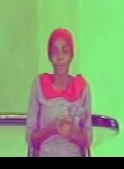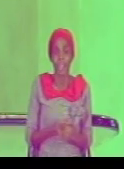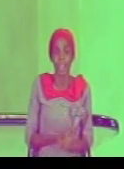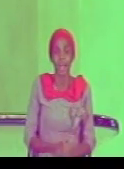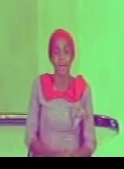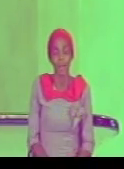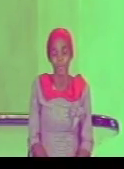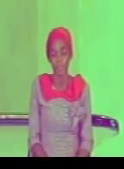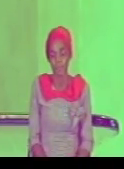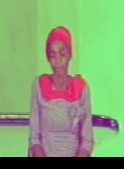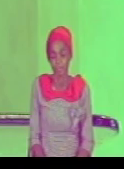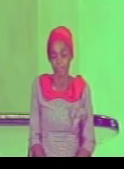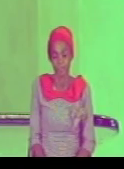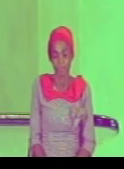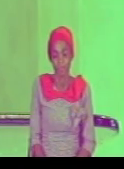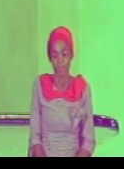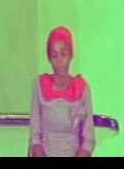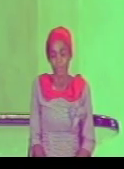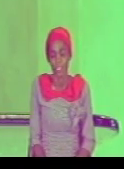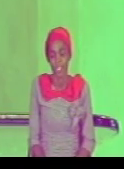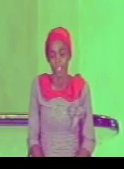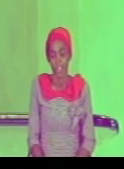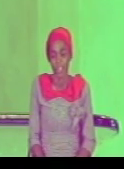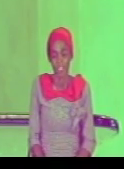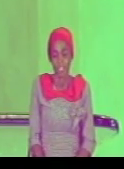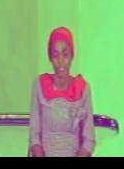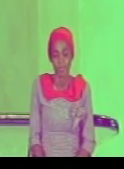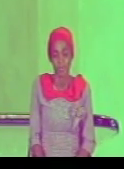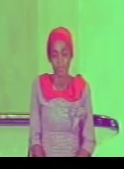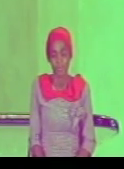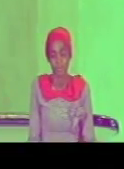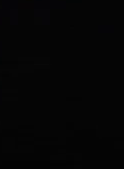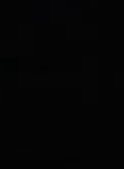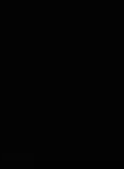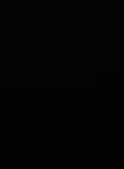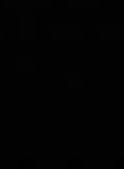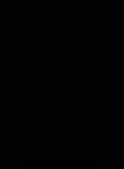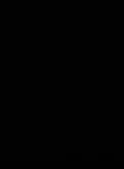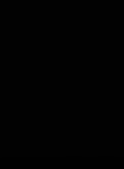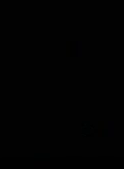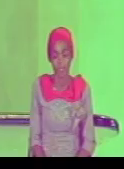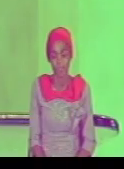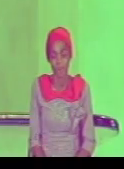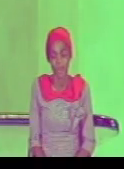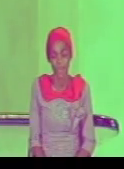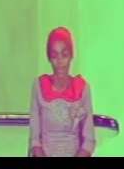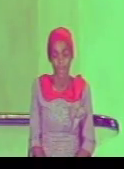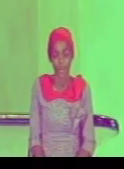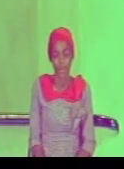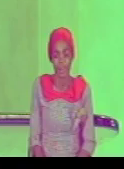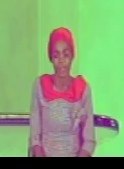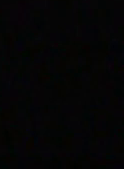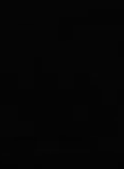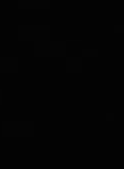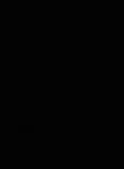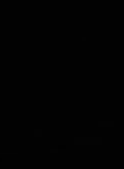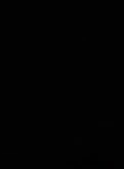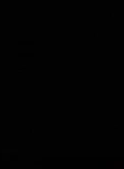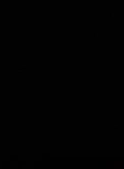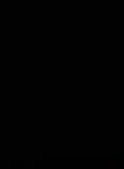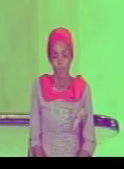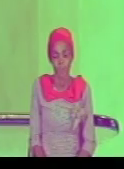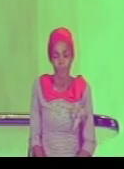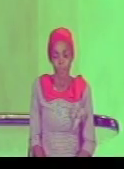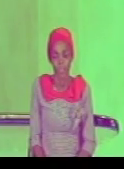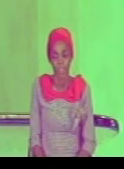lie. God cannot lie. His word must surely come to pass. He will never fail